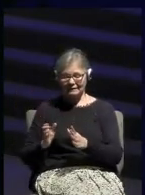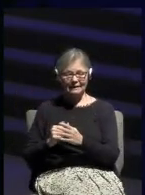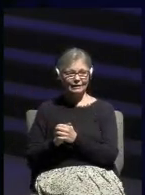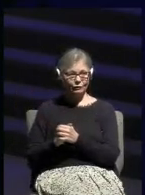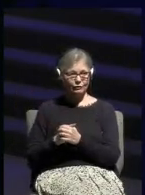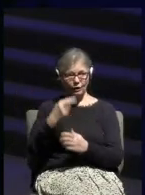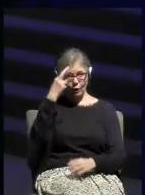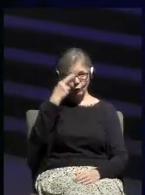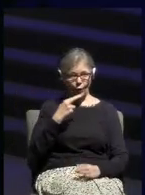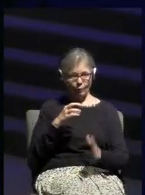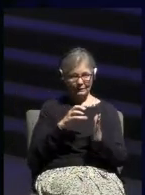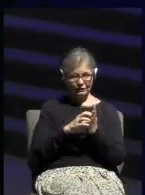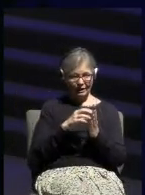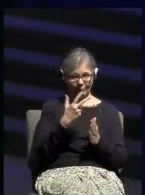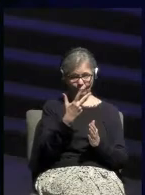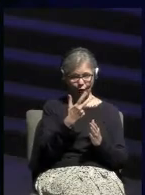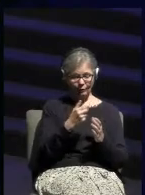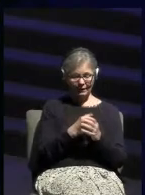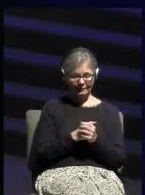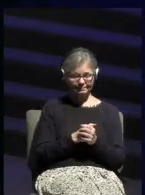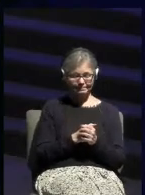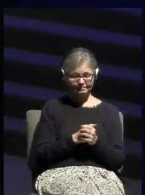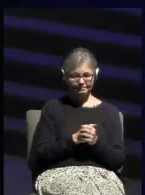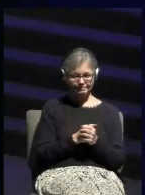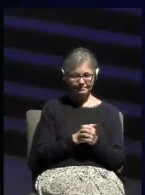Romans chapter 3, we see this.